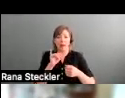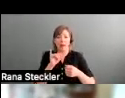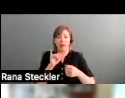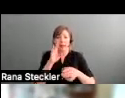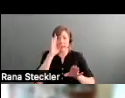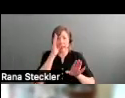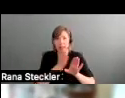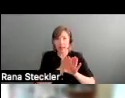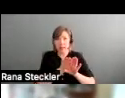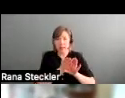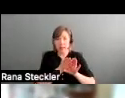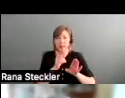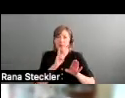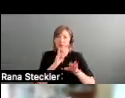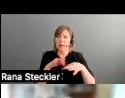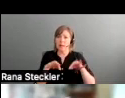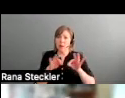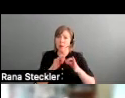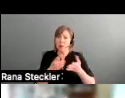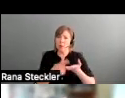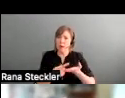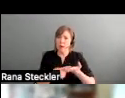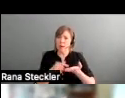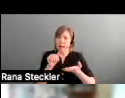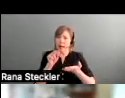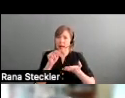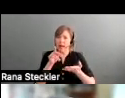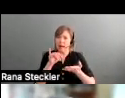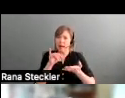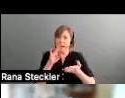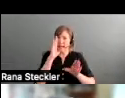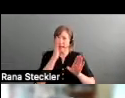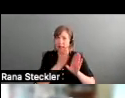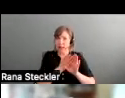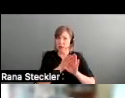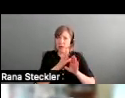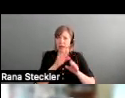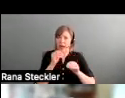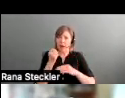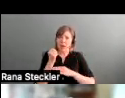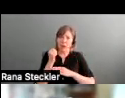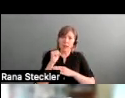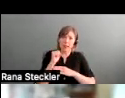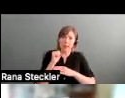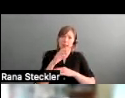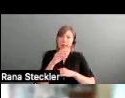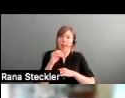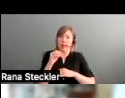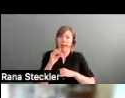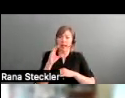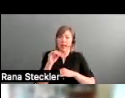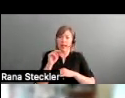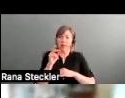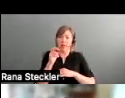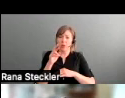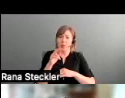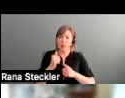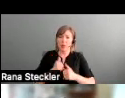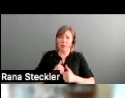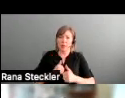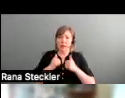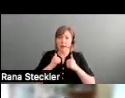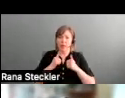anti-psychiatry. And it's really important to talk about anti-psychiatry and the resistance within consumer, survivor, ex-patient,